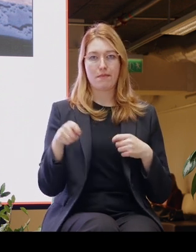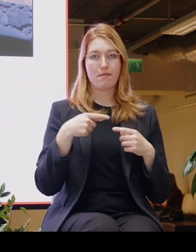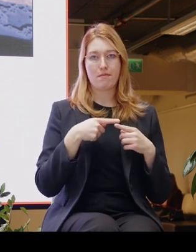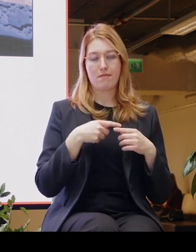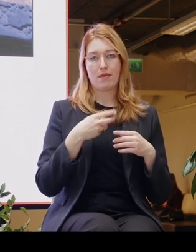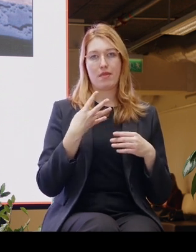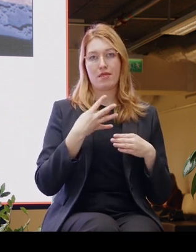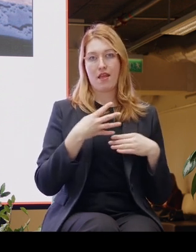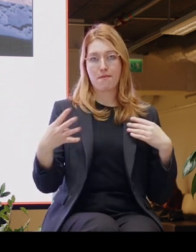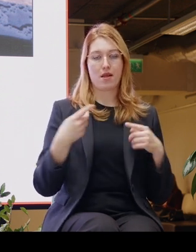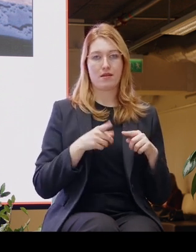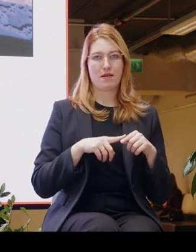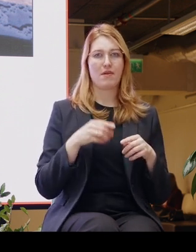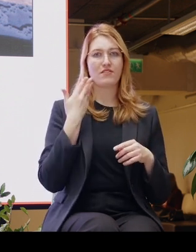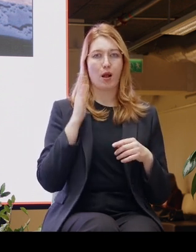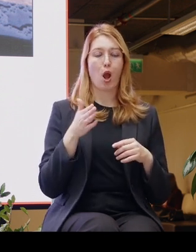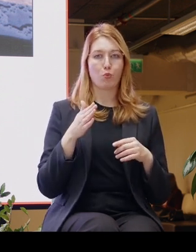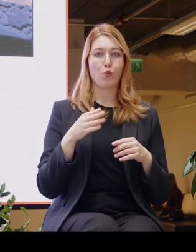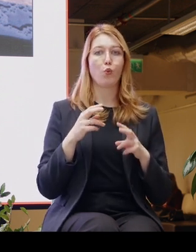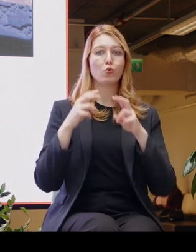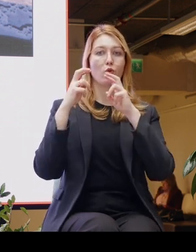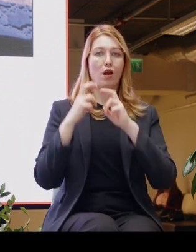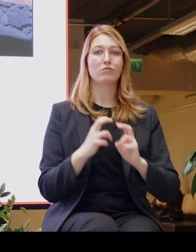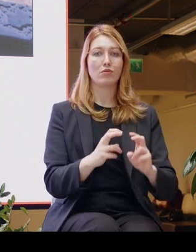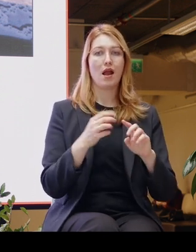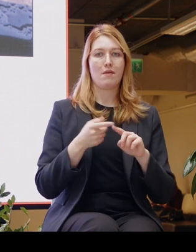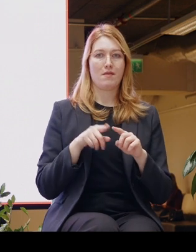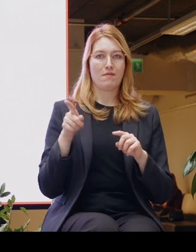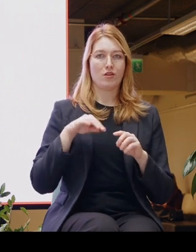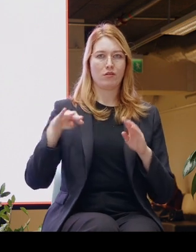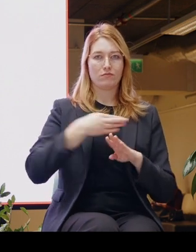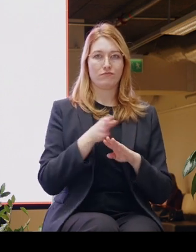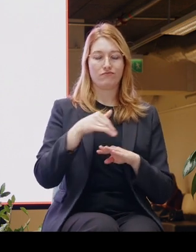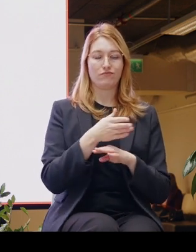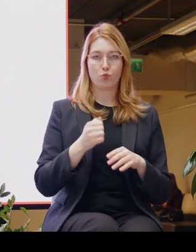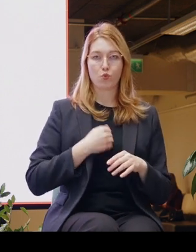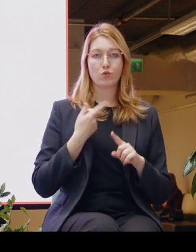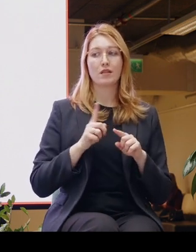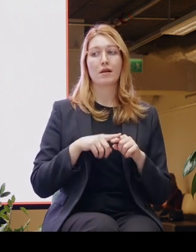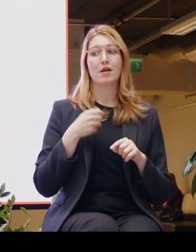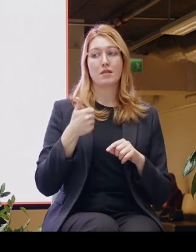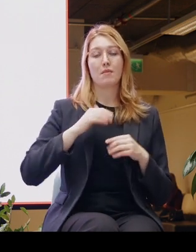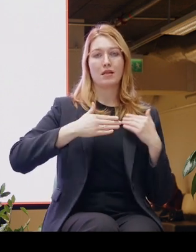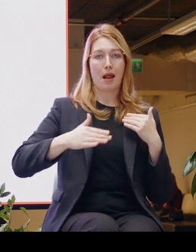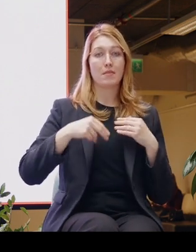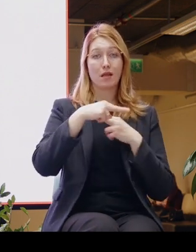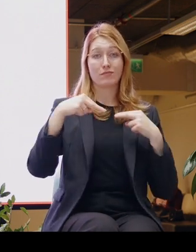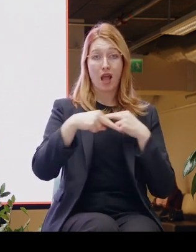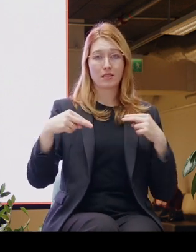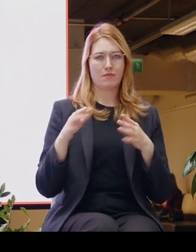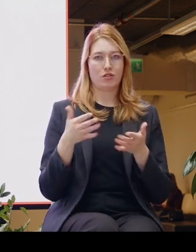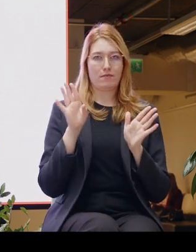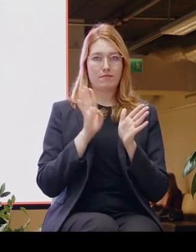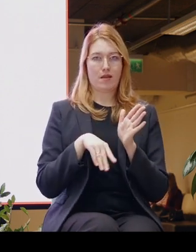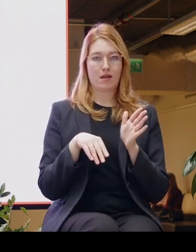And as I said, the stairs have to be marked, and the best way to see if it's marked or not is to make